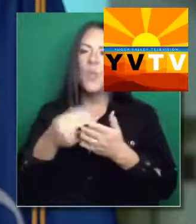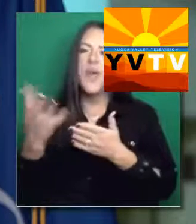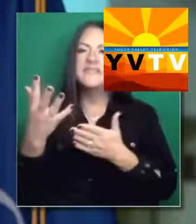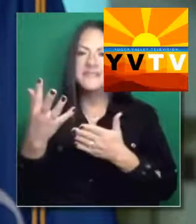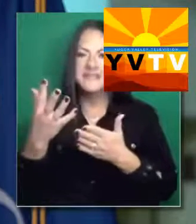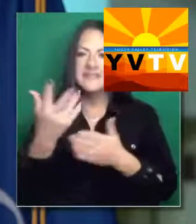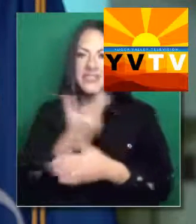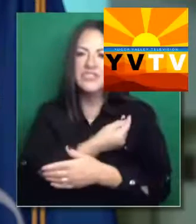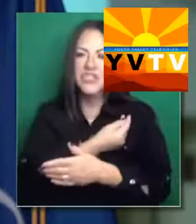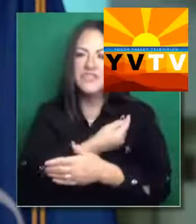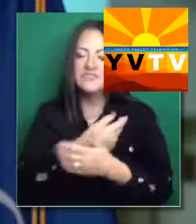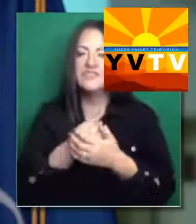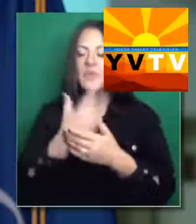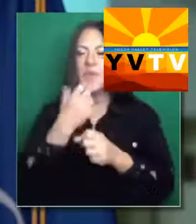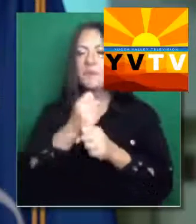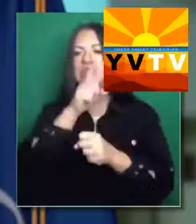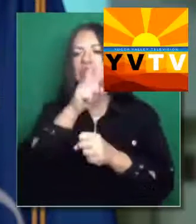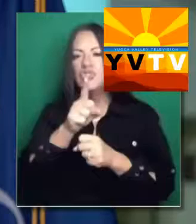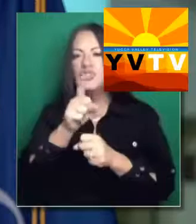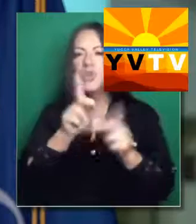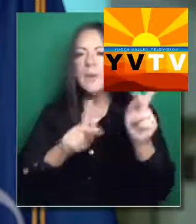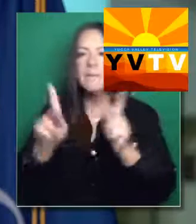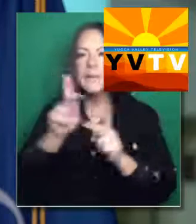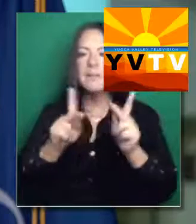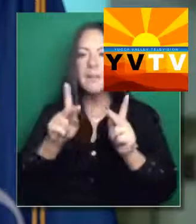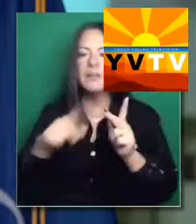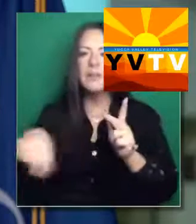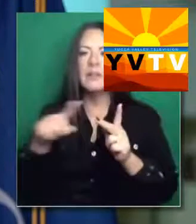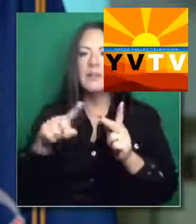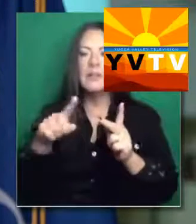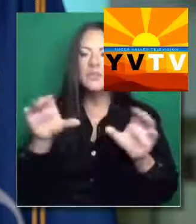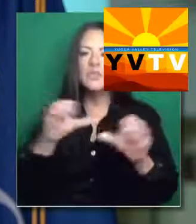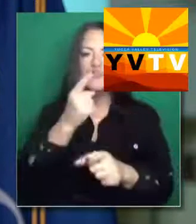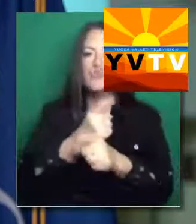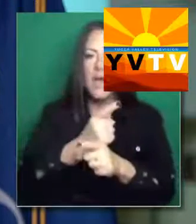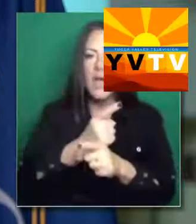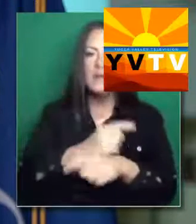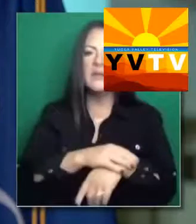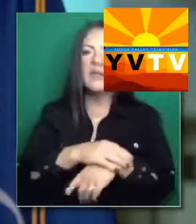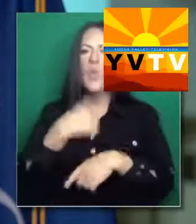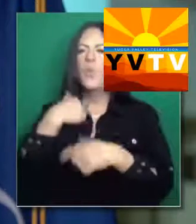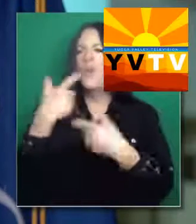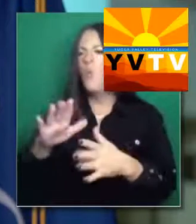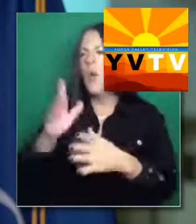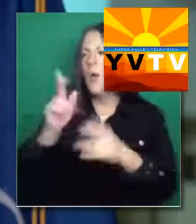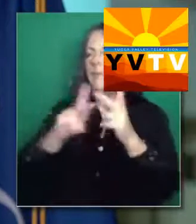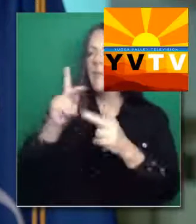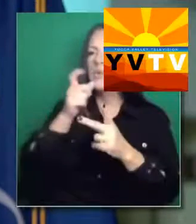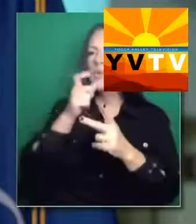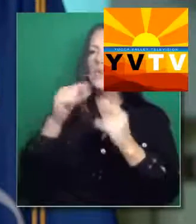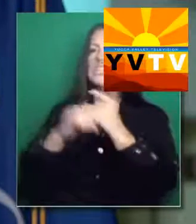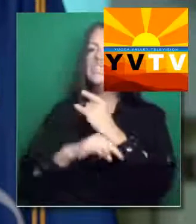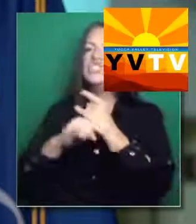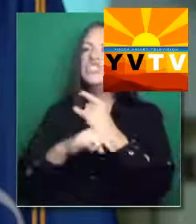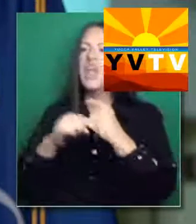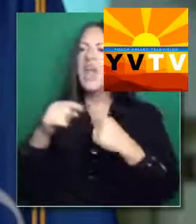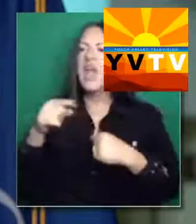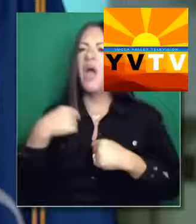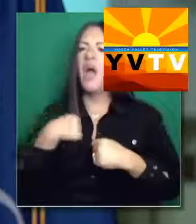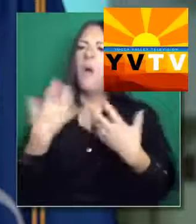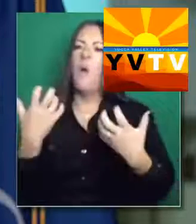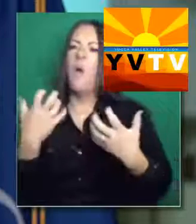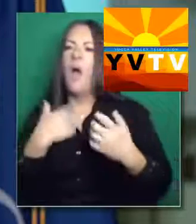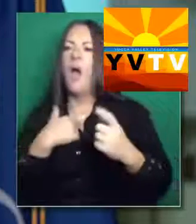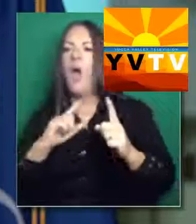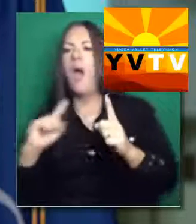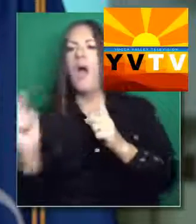wrong thing. We're just looking for gross negligence, people that are skipping the line that know they shouldn't be skipping the line, people taking care of people of means and influence,